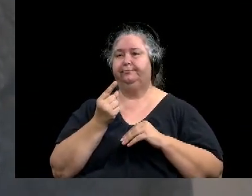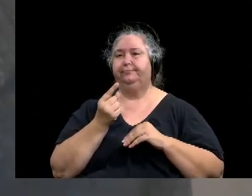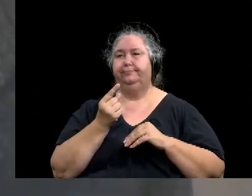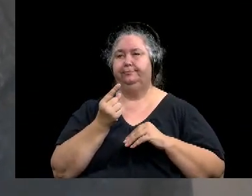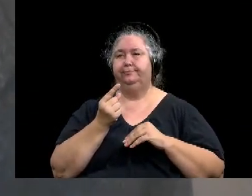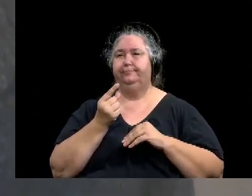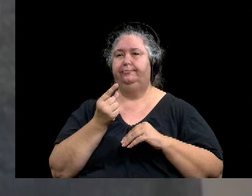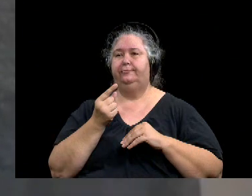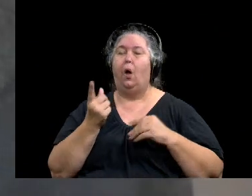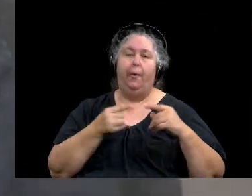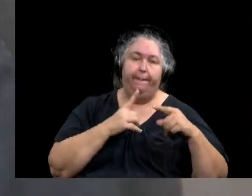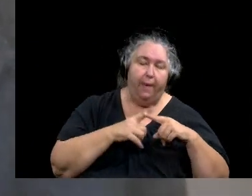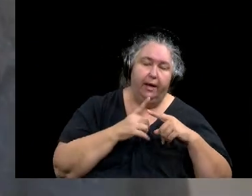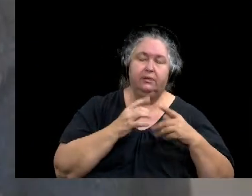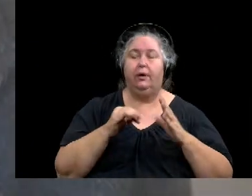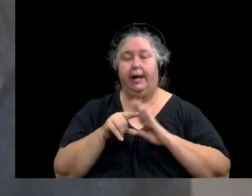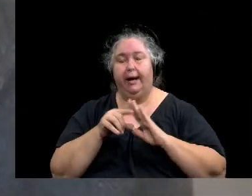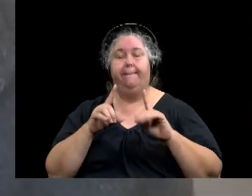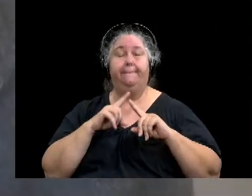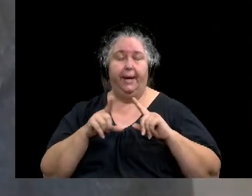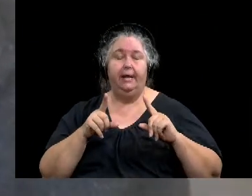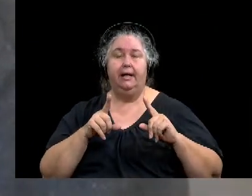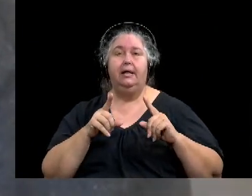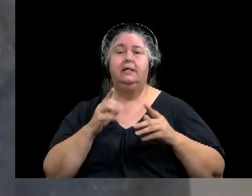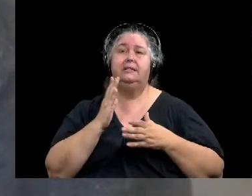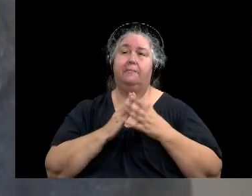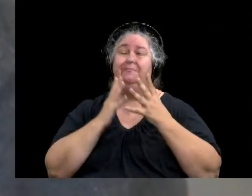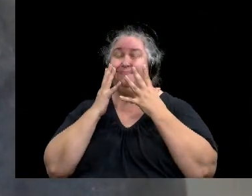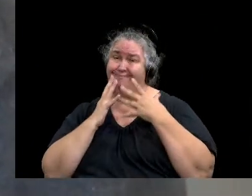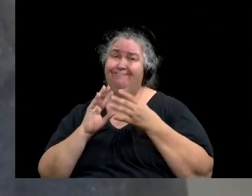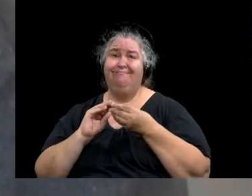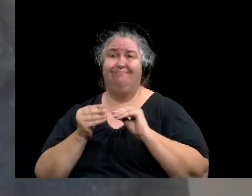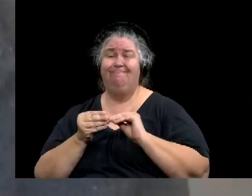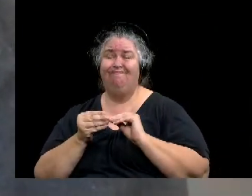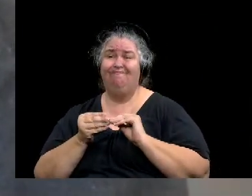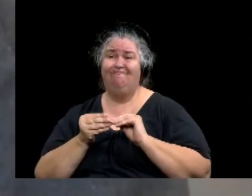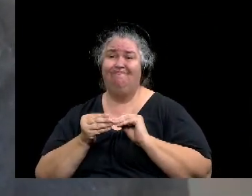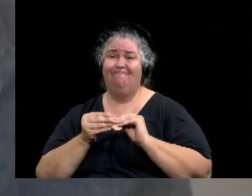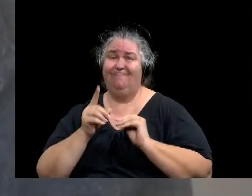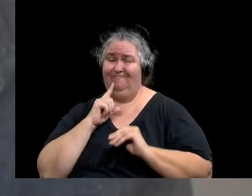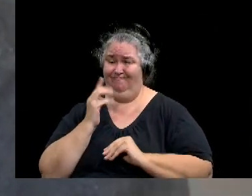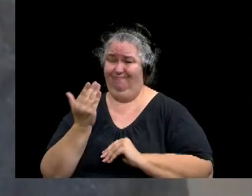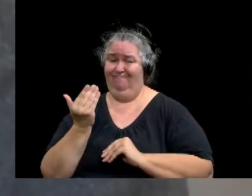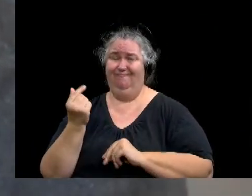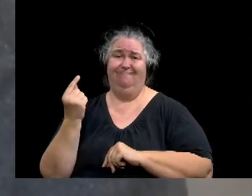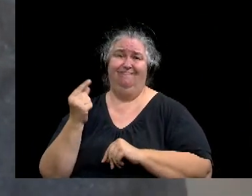Another significant and very sad number is the 15 deaths